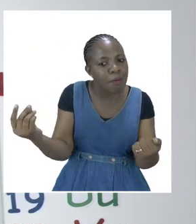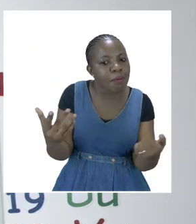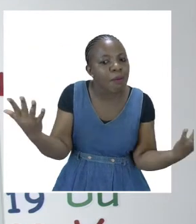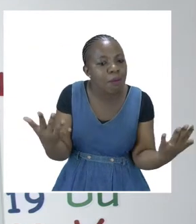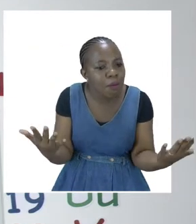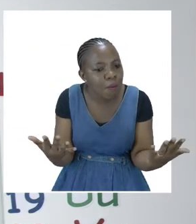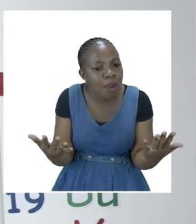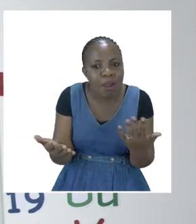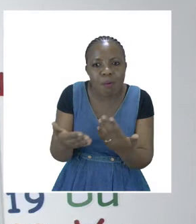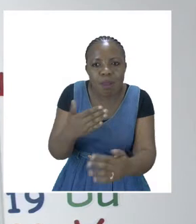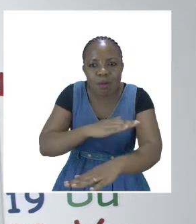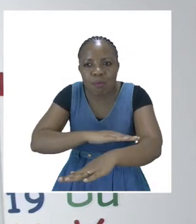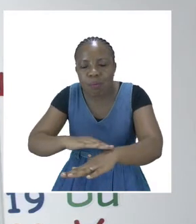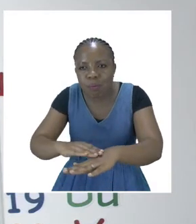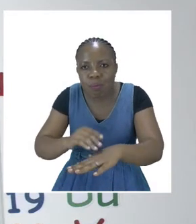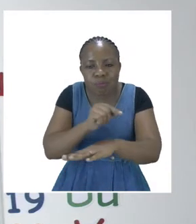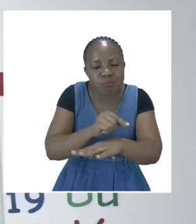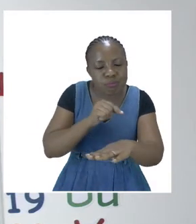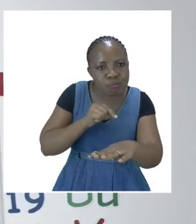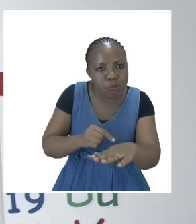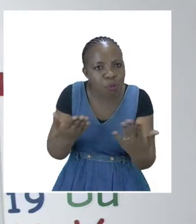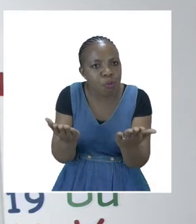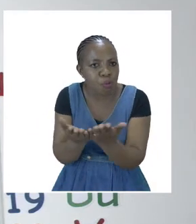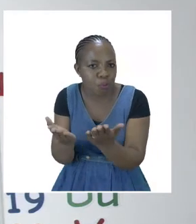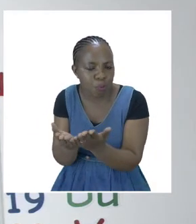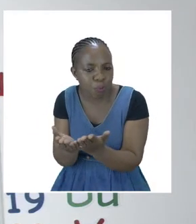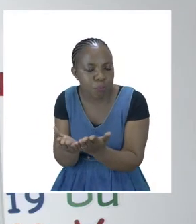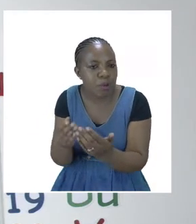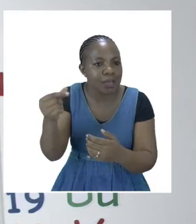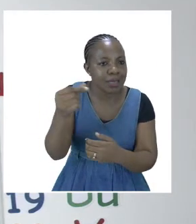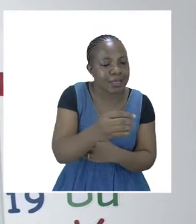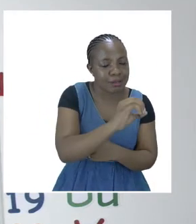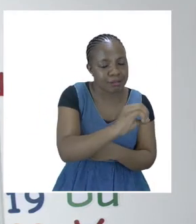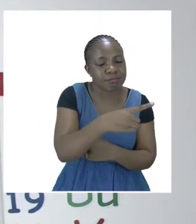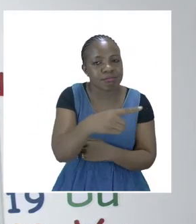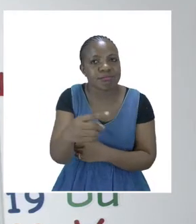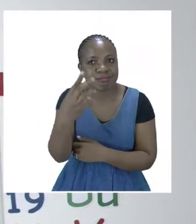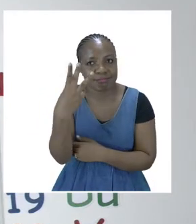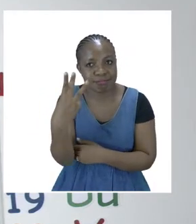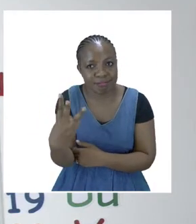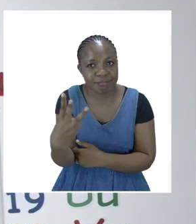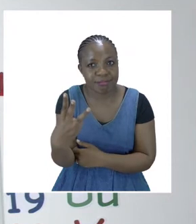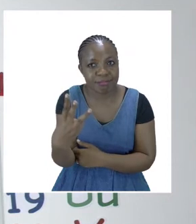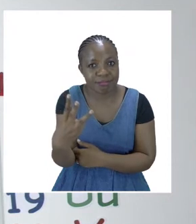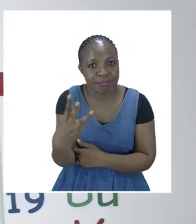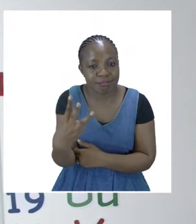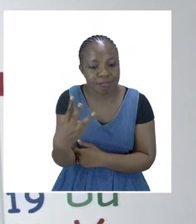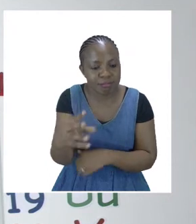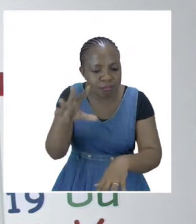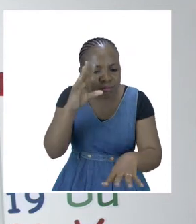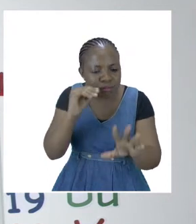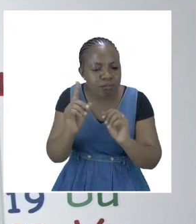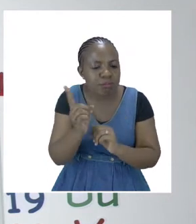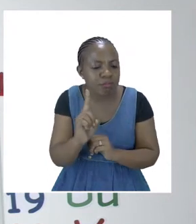to Thursday for pre-primary up until grade 3. The lessons are for listening